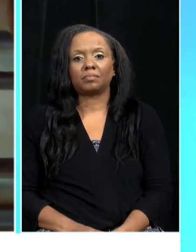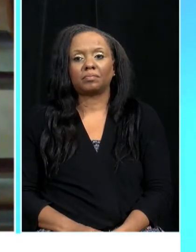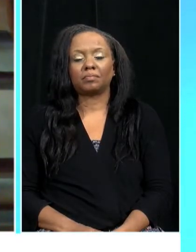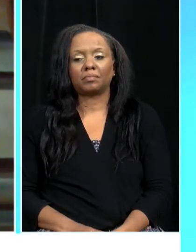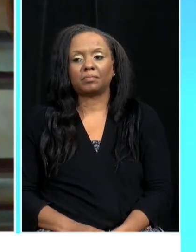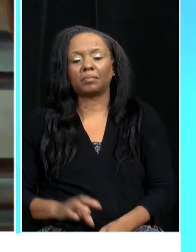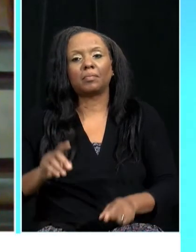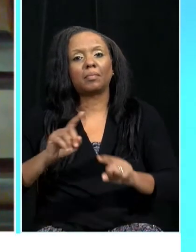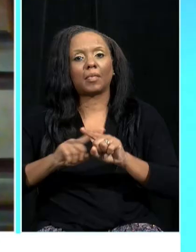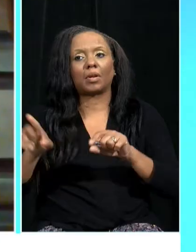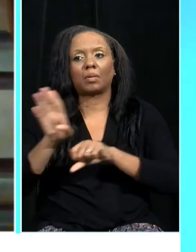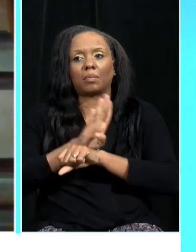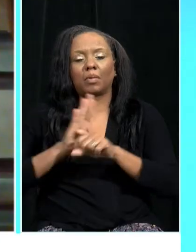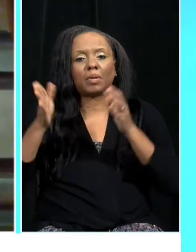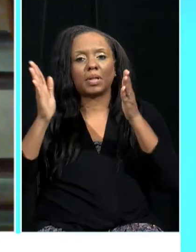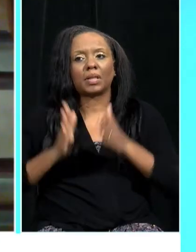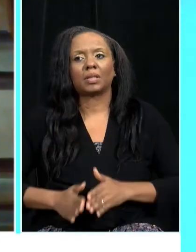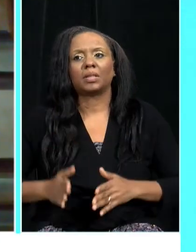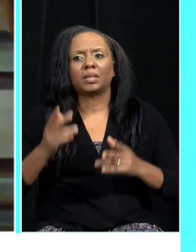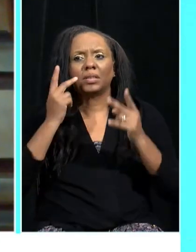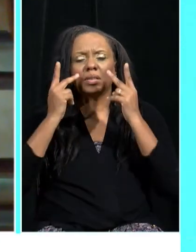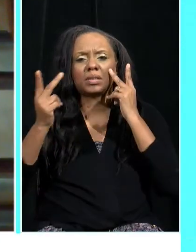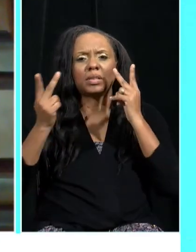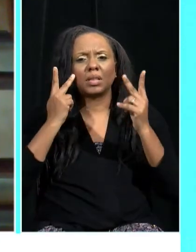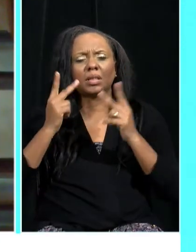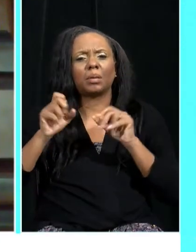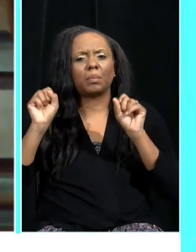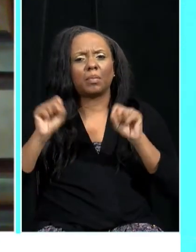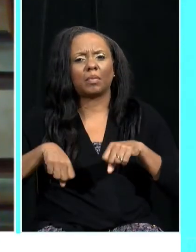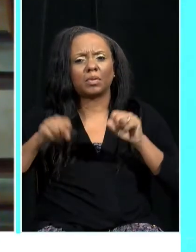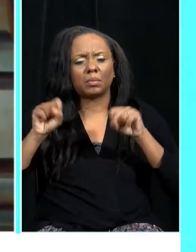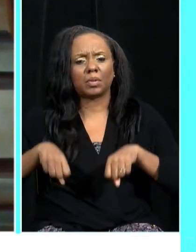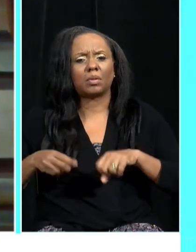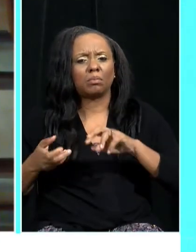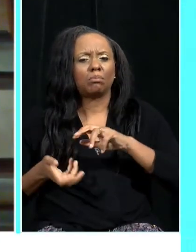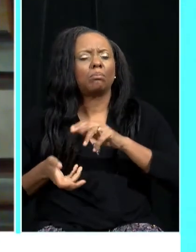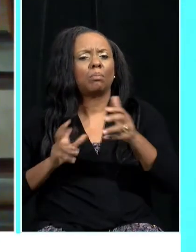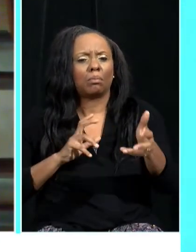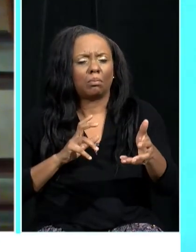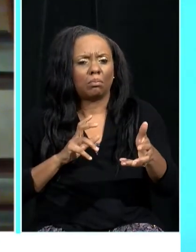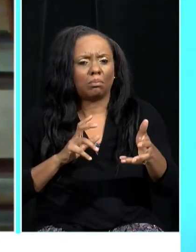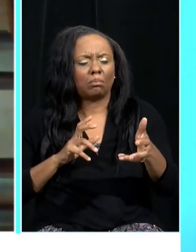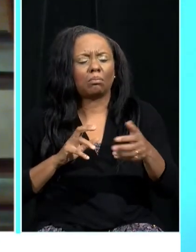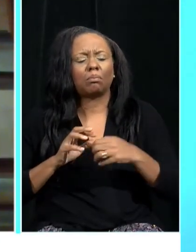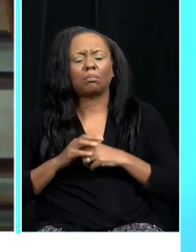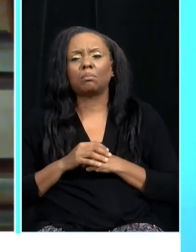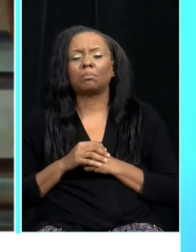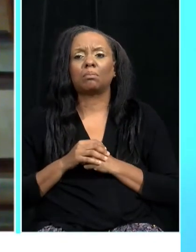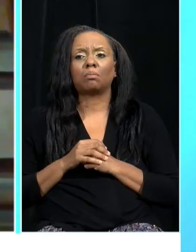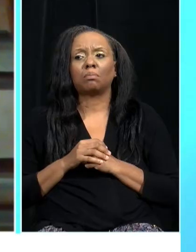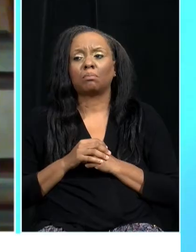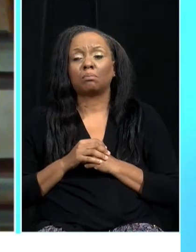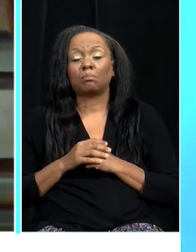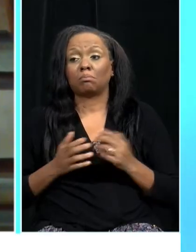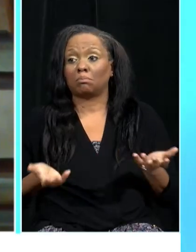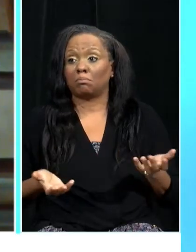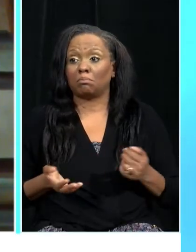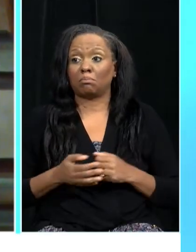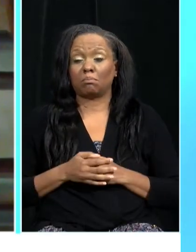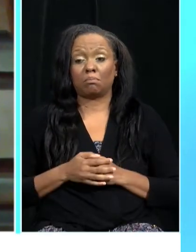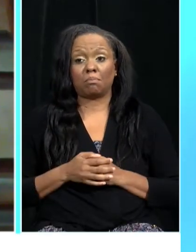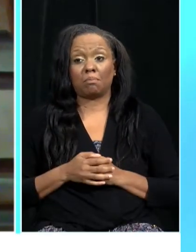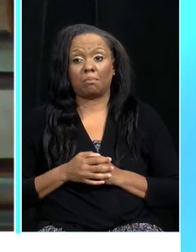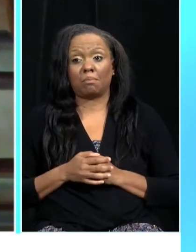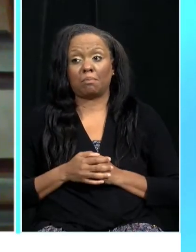that there could be some disruption. Uh, However, they may be calmed by the idea